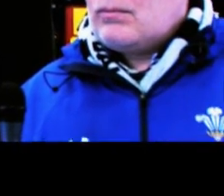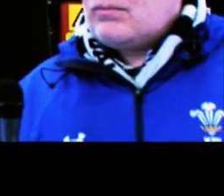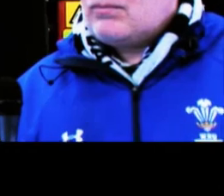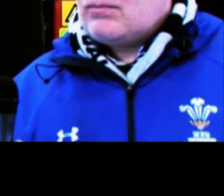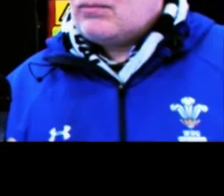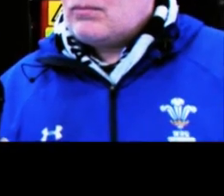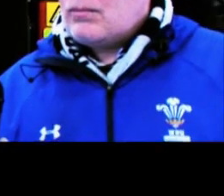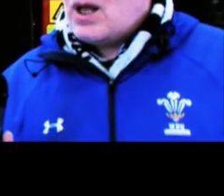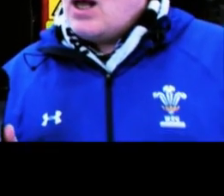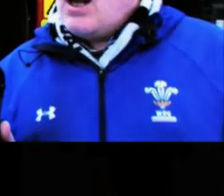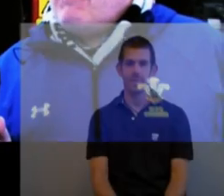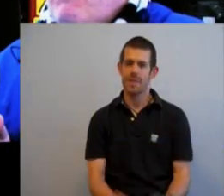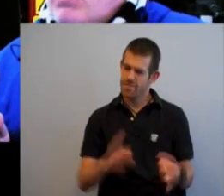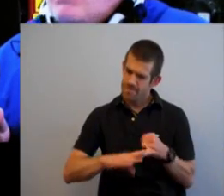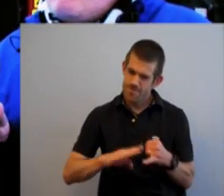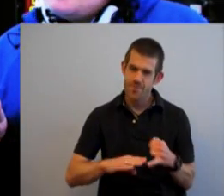more serious harm.